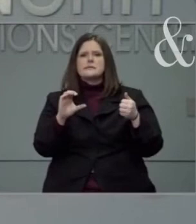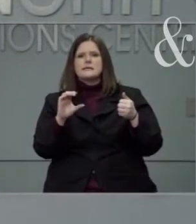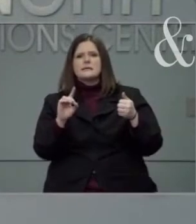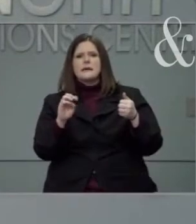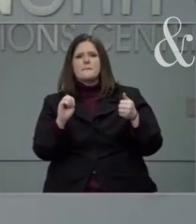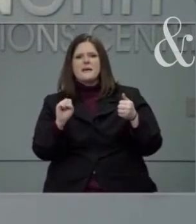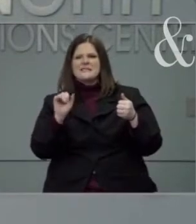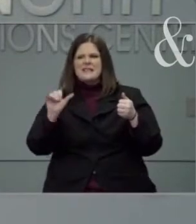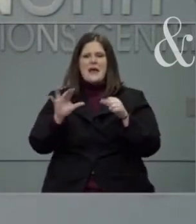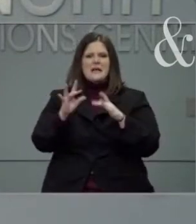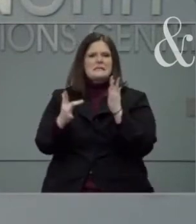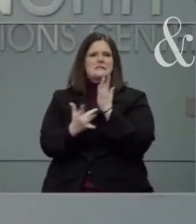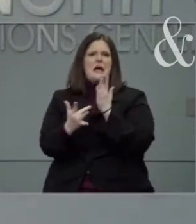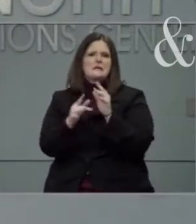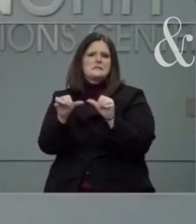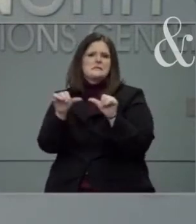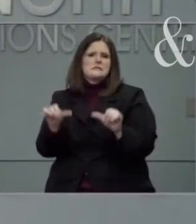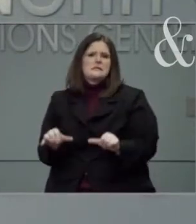system is going to cost?